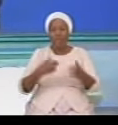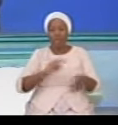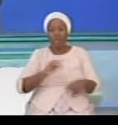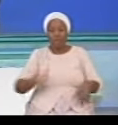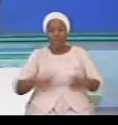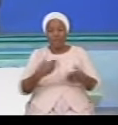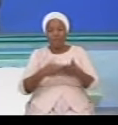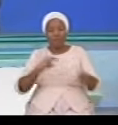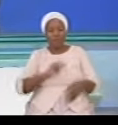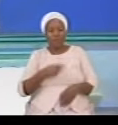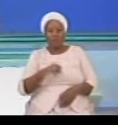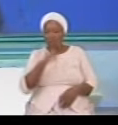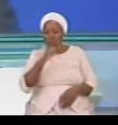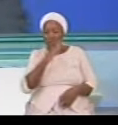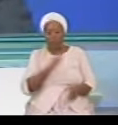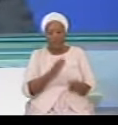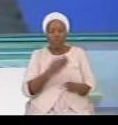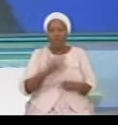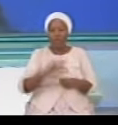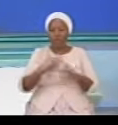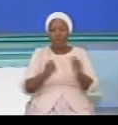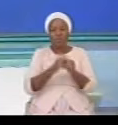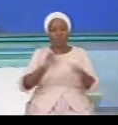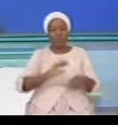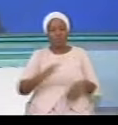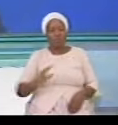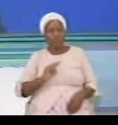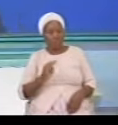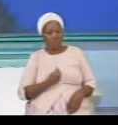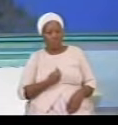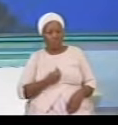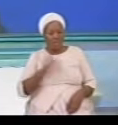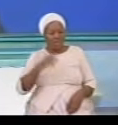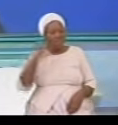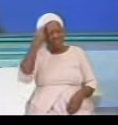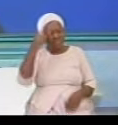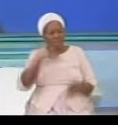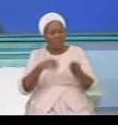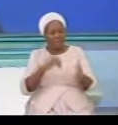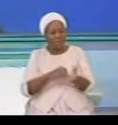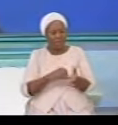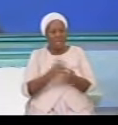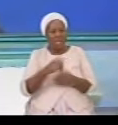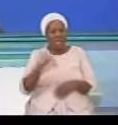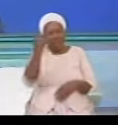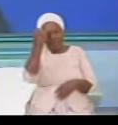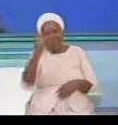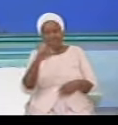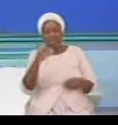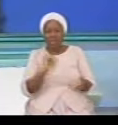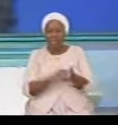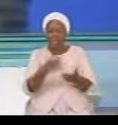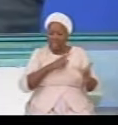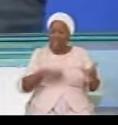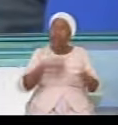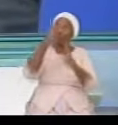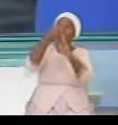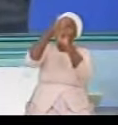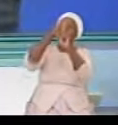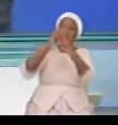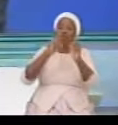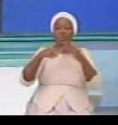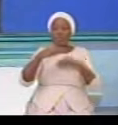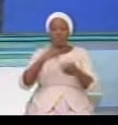will not be complete without us. Can you imagine that the Lord is saying that all